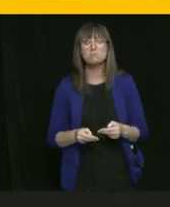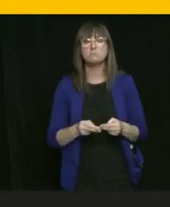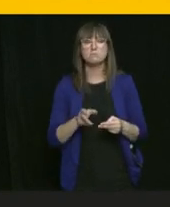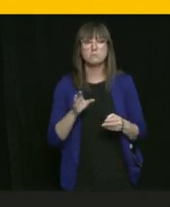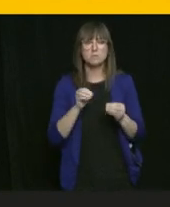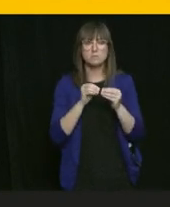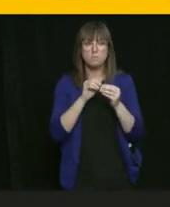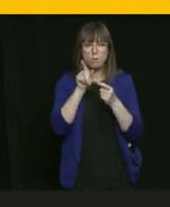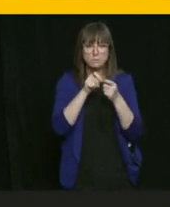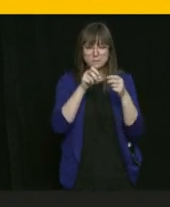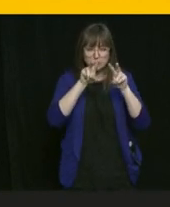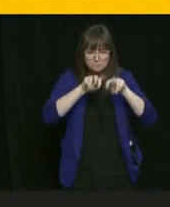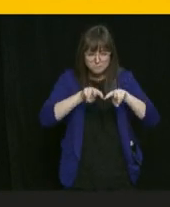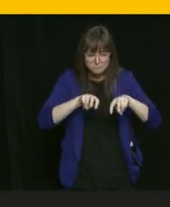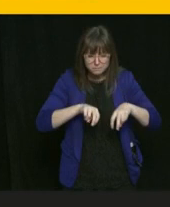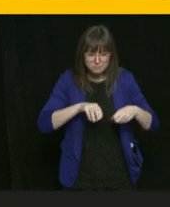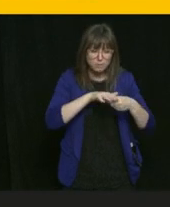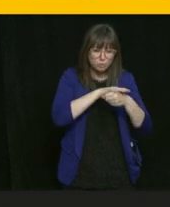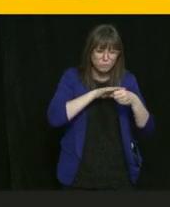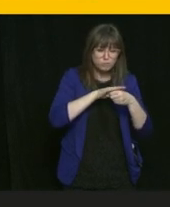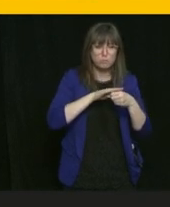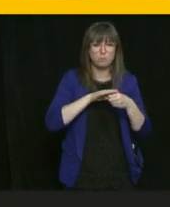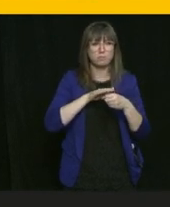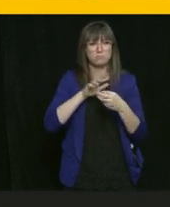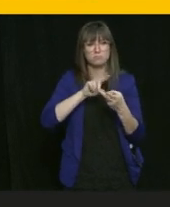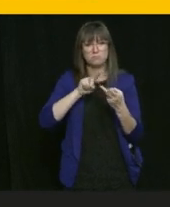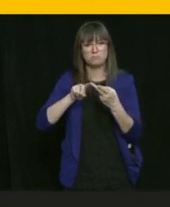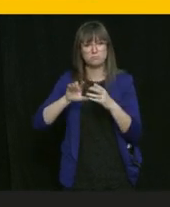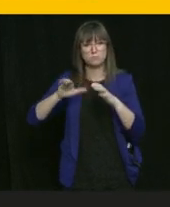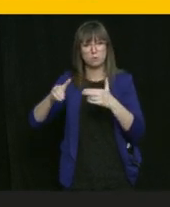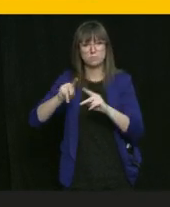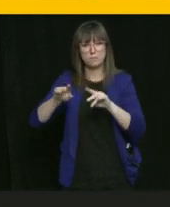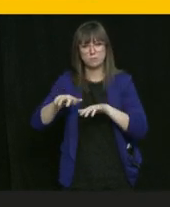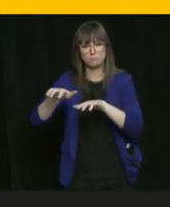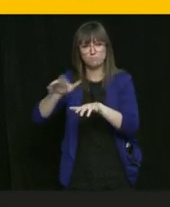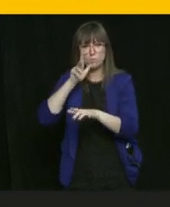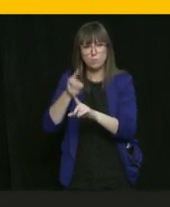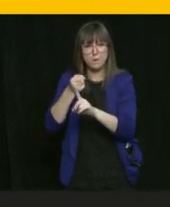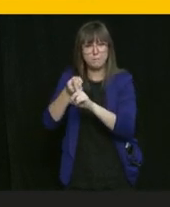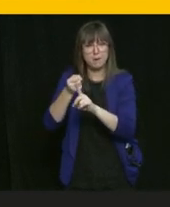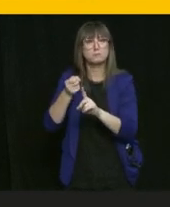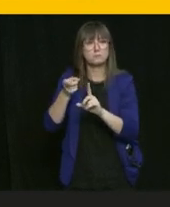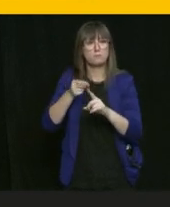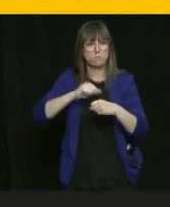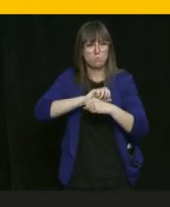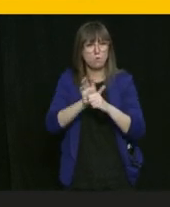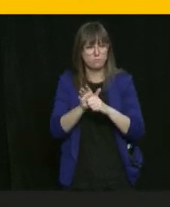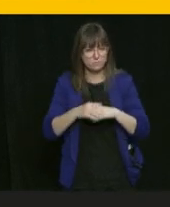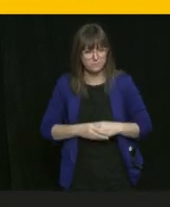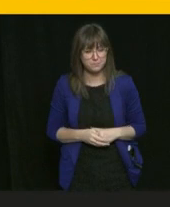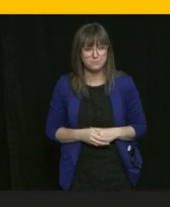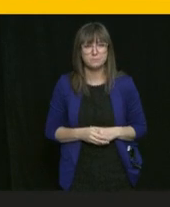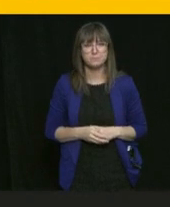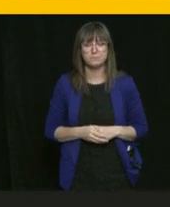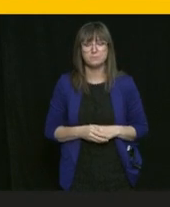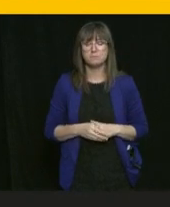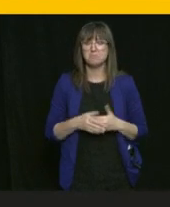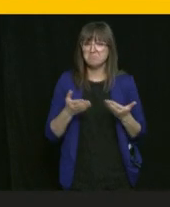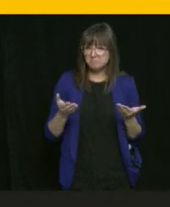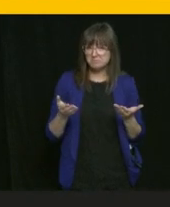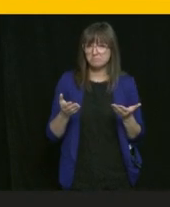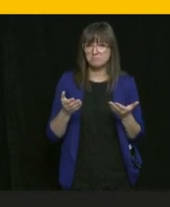look at the regional and demographic epidemiology of COVID-19 in Canada and discuss